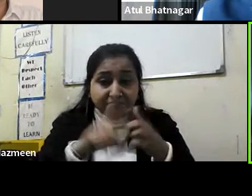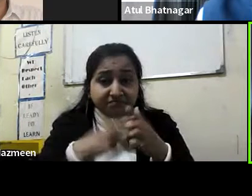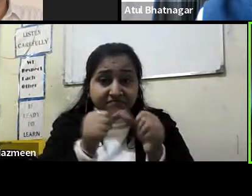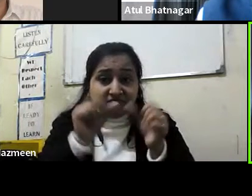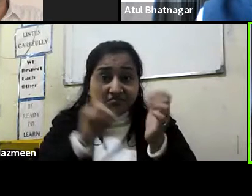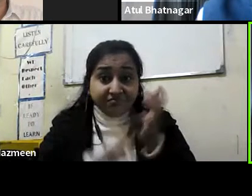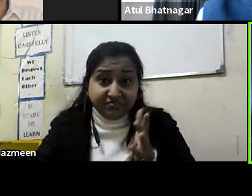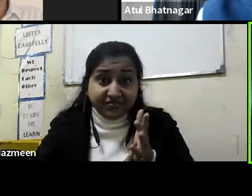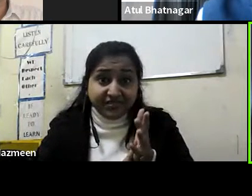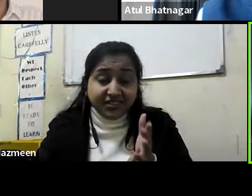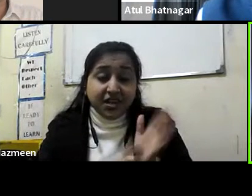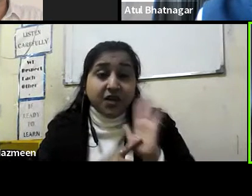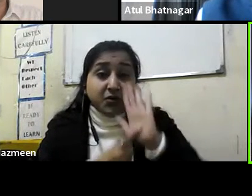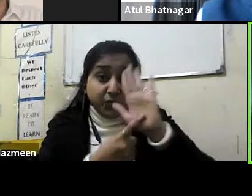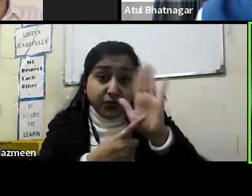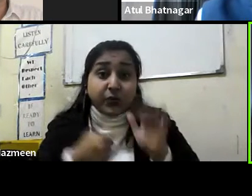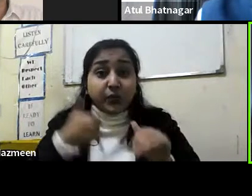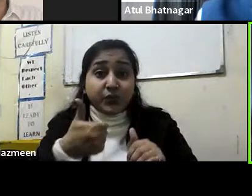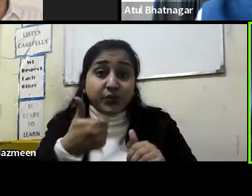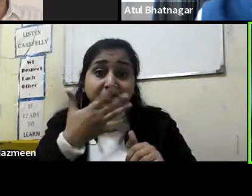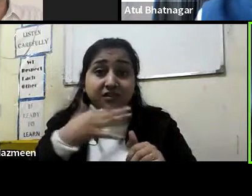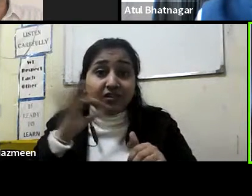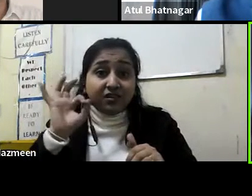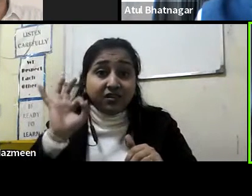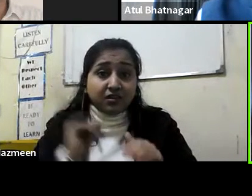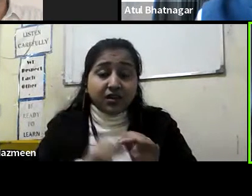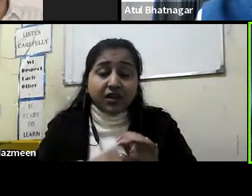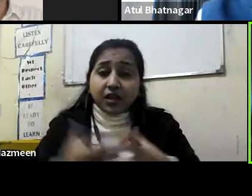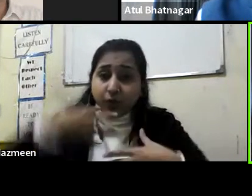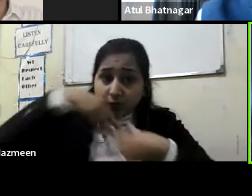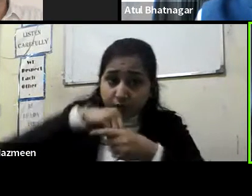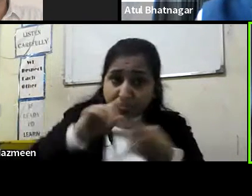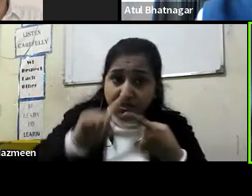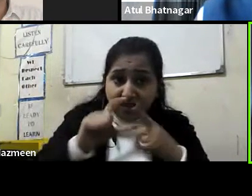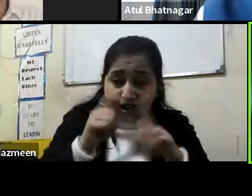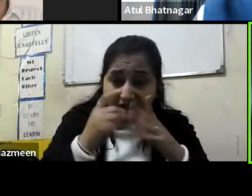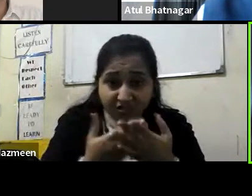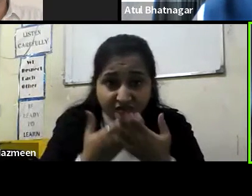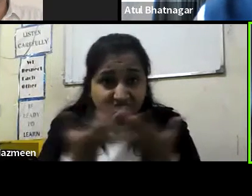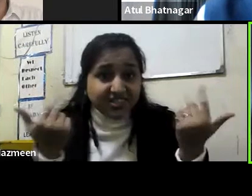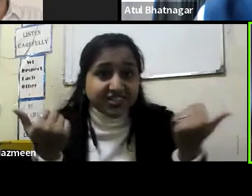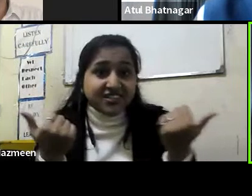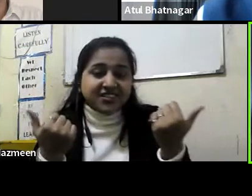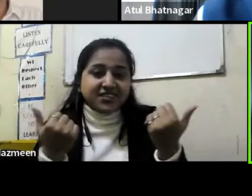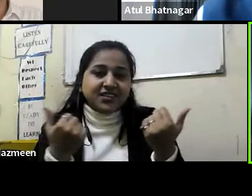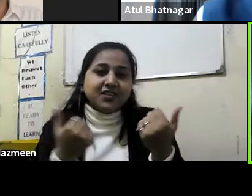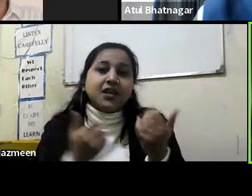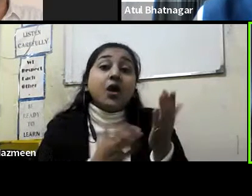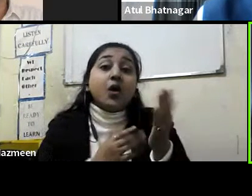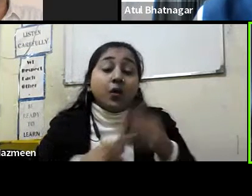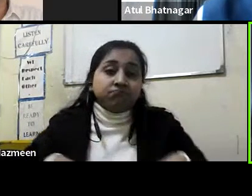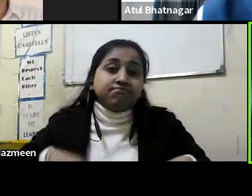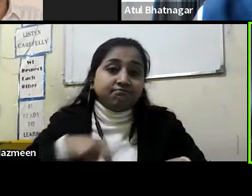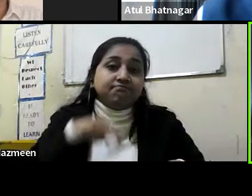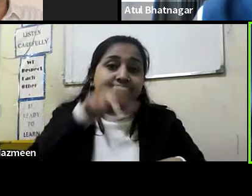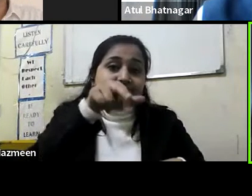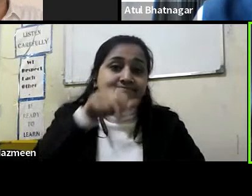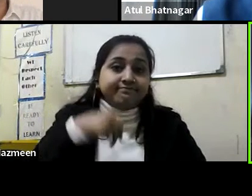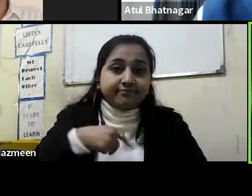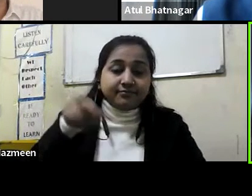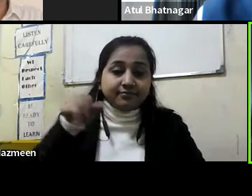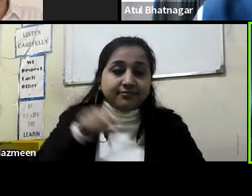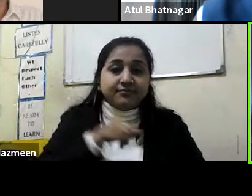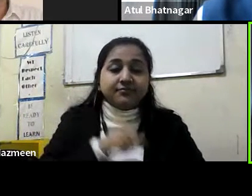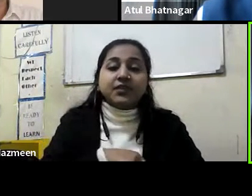the technology, the role it plays in inclusive education as well as in mobility for improving the